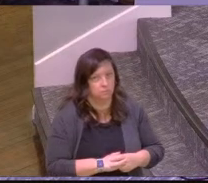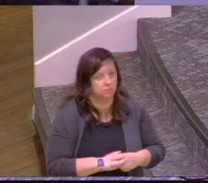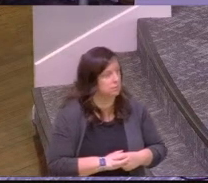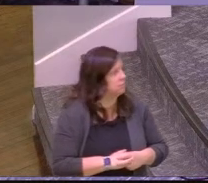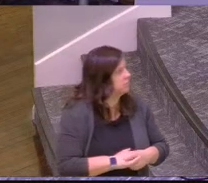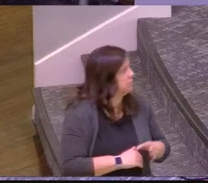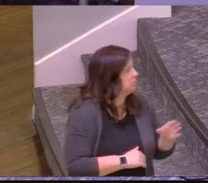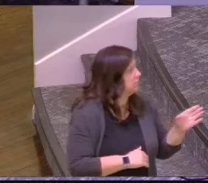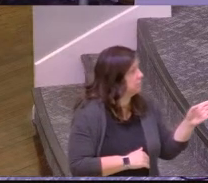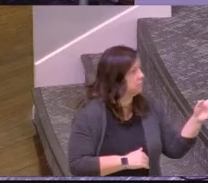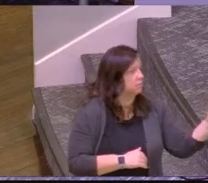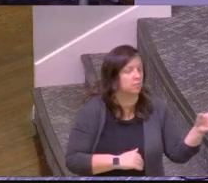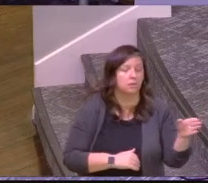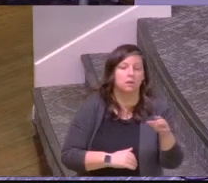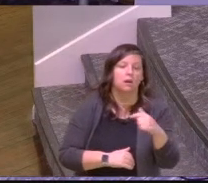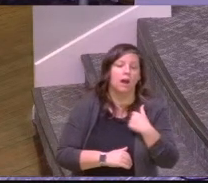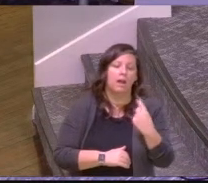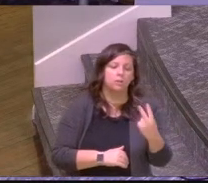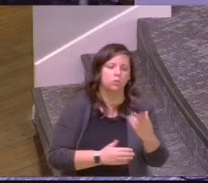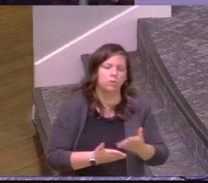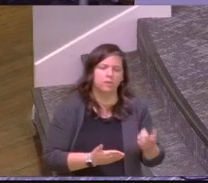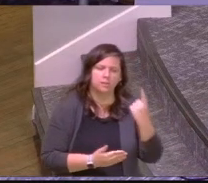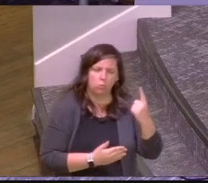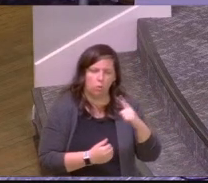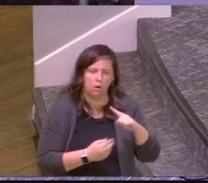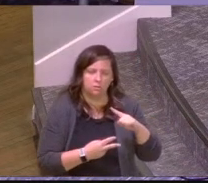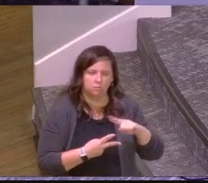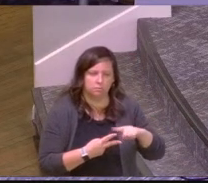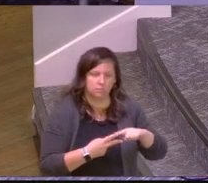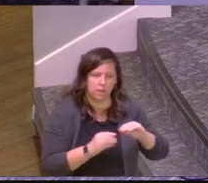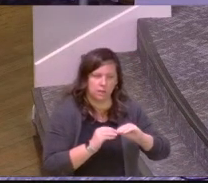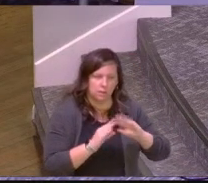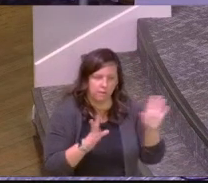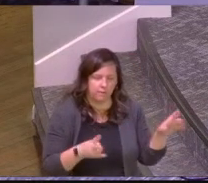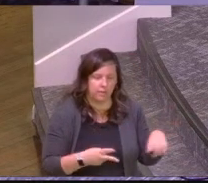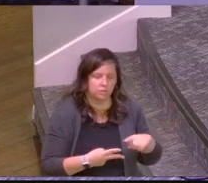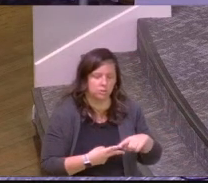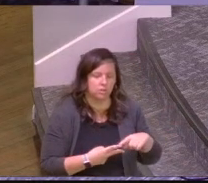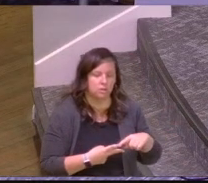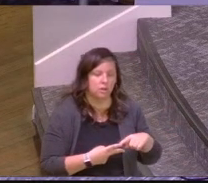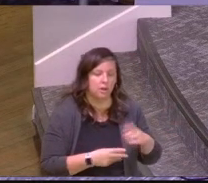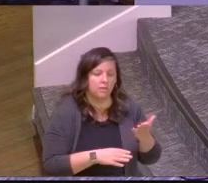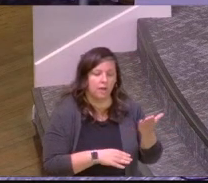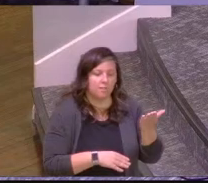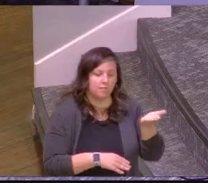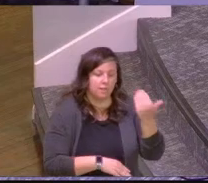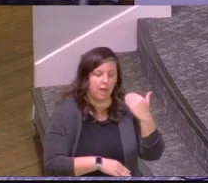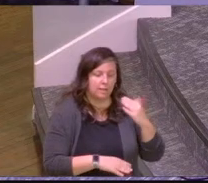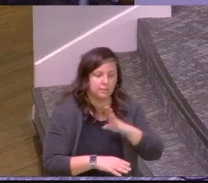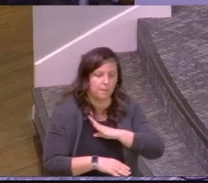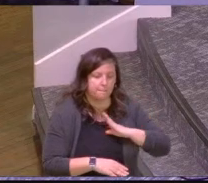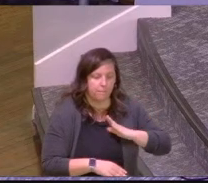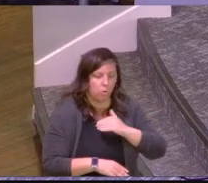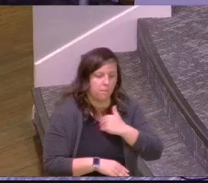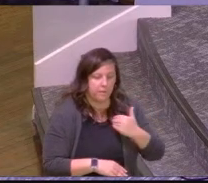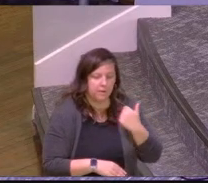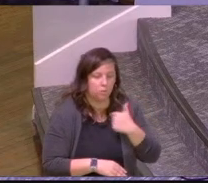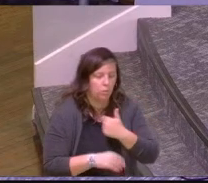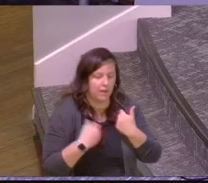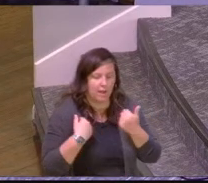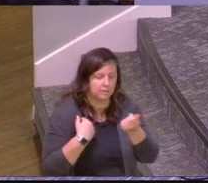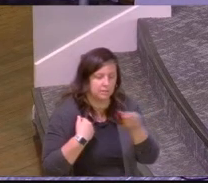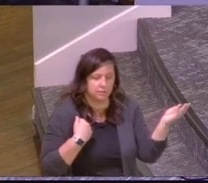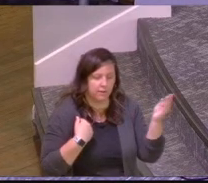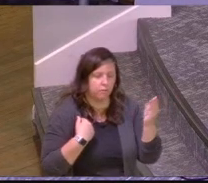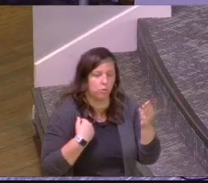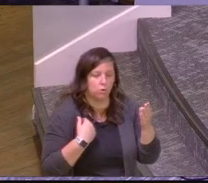I had two things. One is just a clarification. The last board meeting that we had, there were several public comments talking about